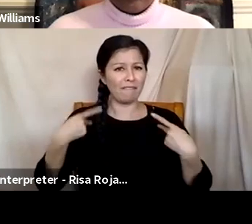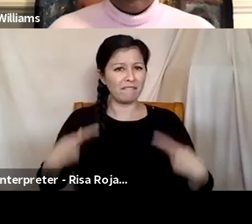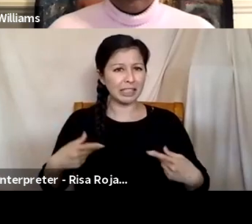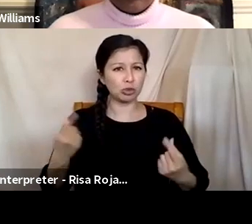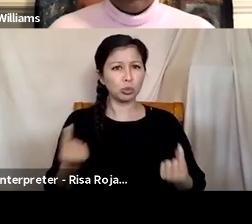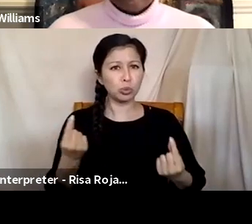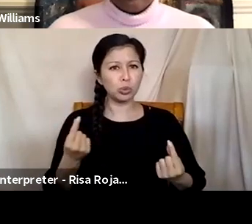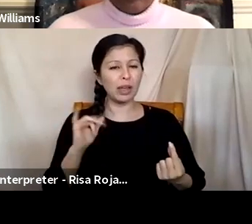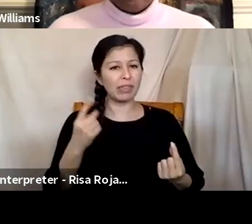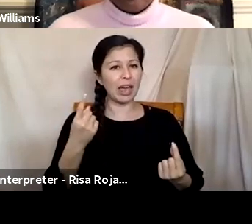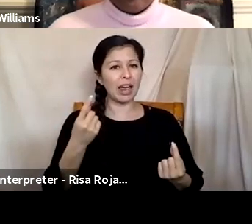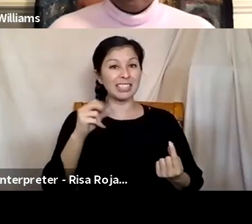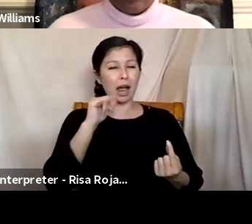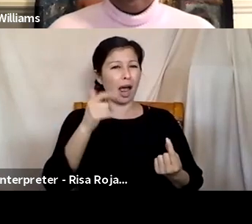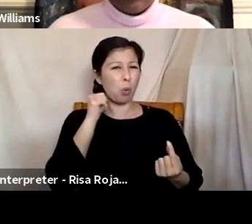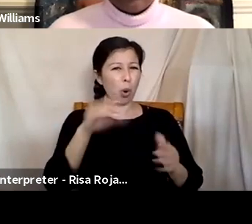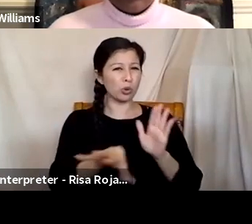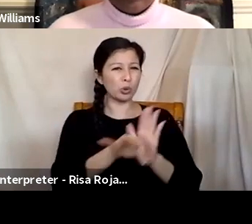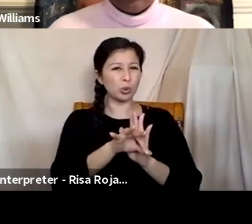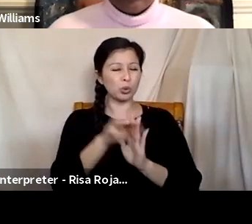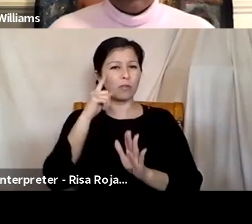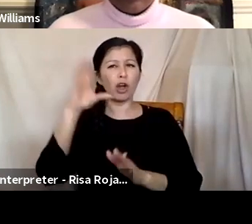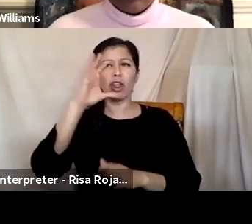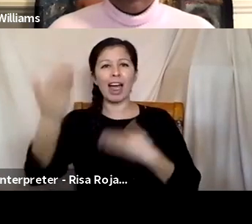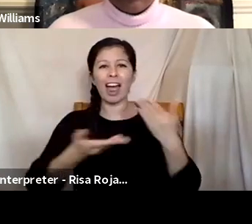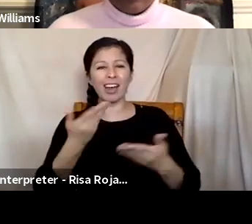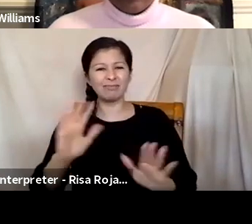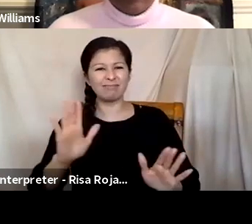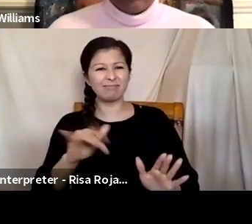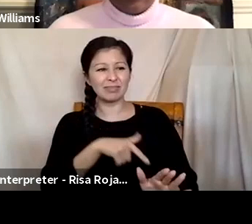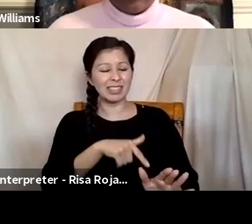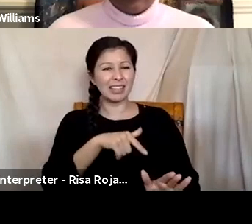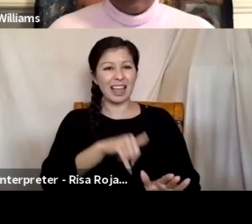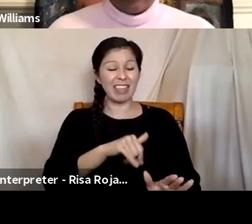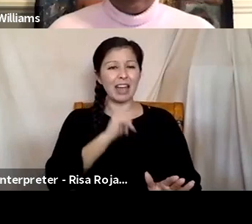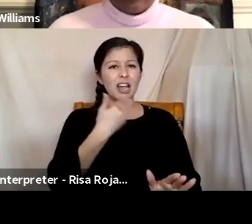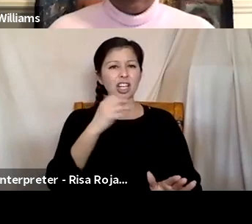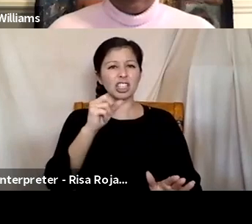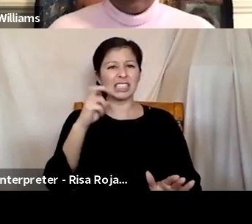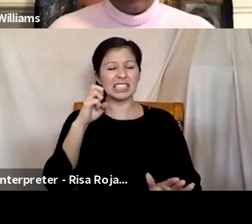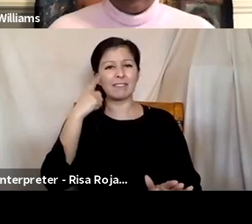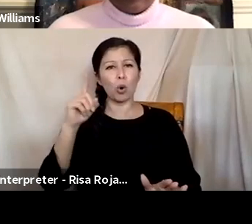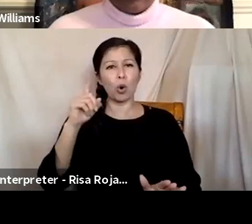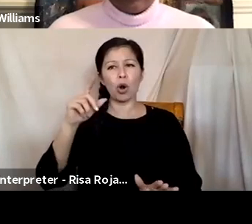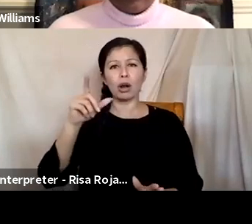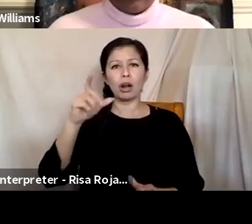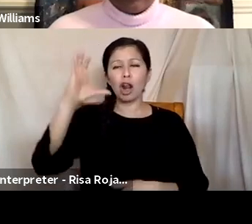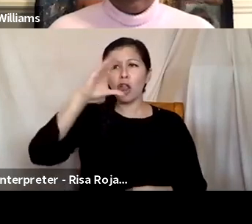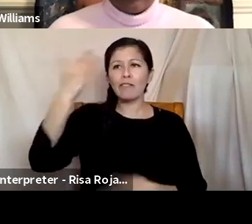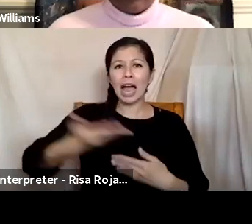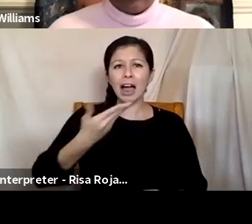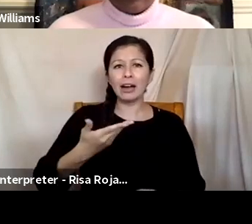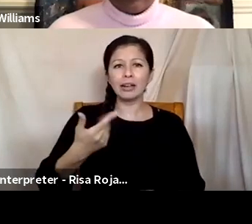Mm. not the it's not the scene I'm going to choose to do. It's going to not play in an audition space. We want to just find the scenes that